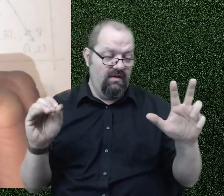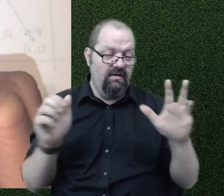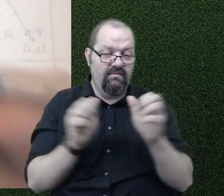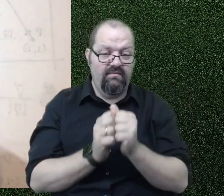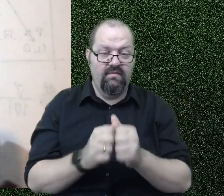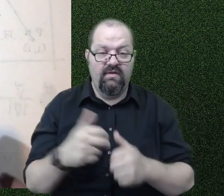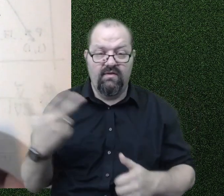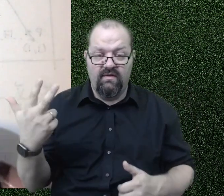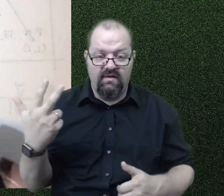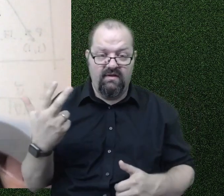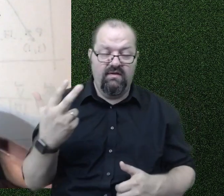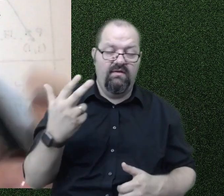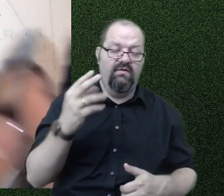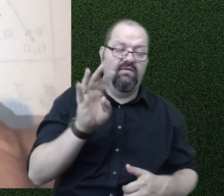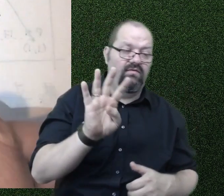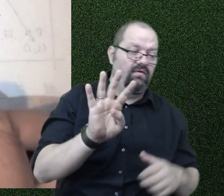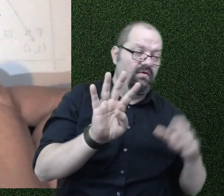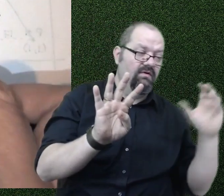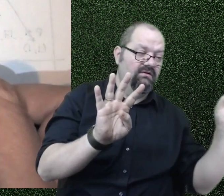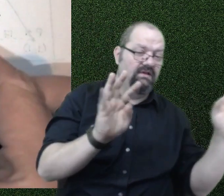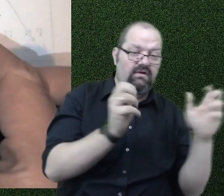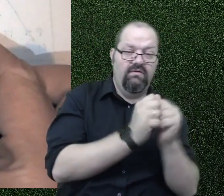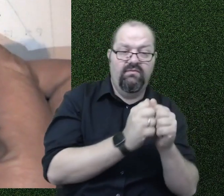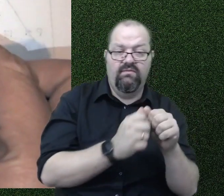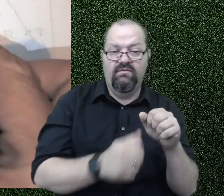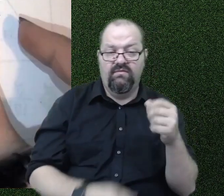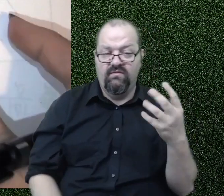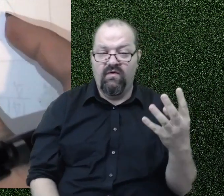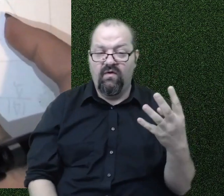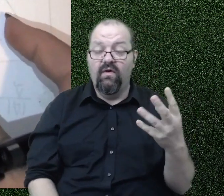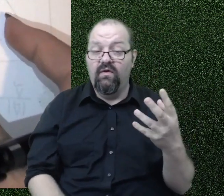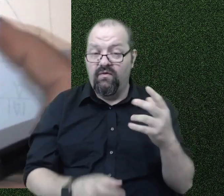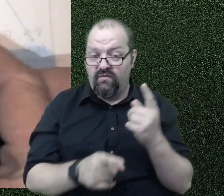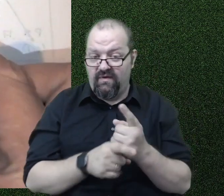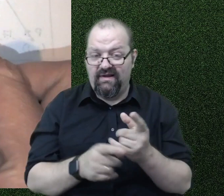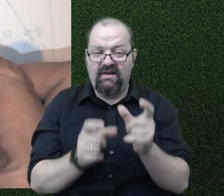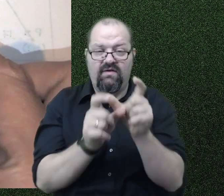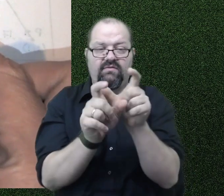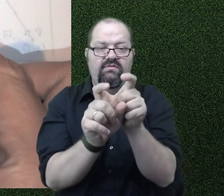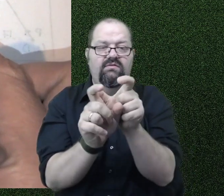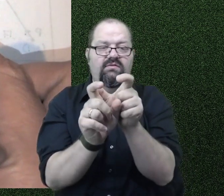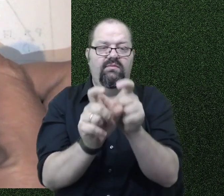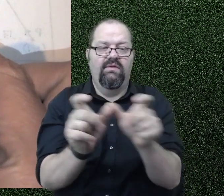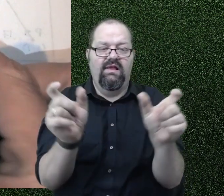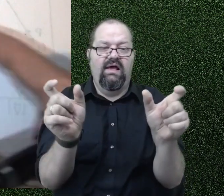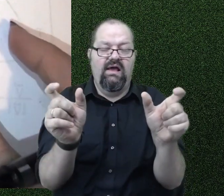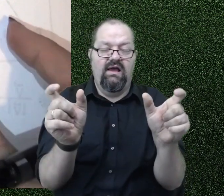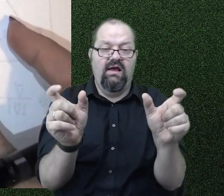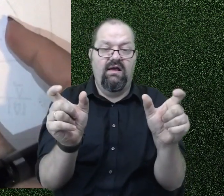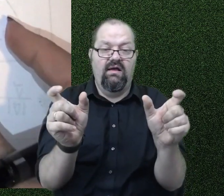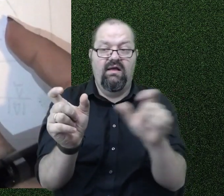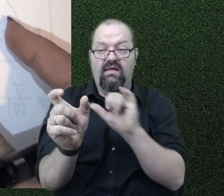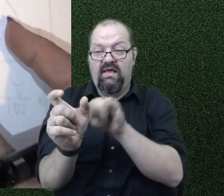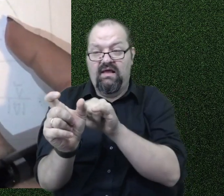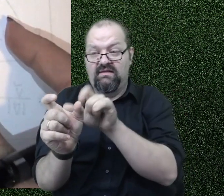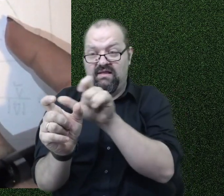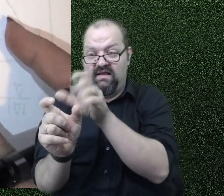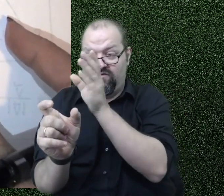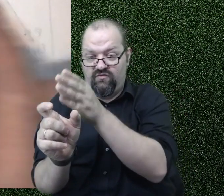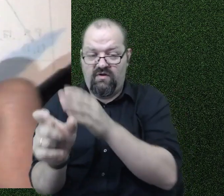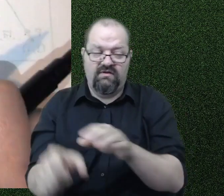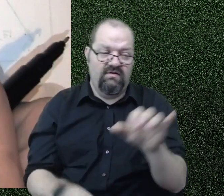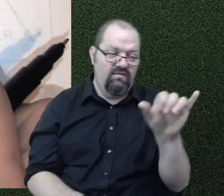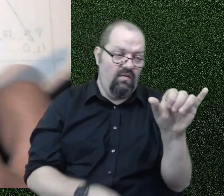4 4? Okay. So now I've split it into 2 pieces. This is the piece in the x direction and that's the piece in the